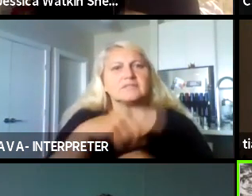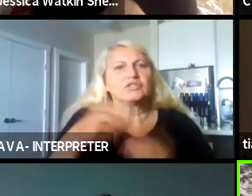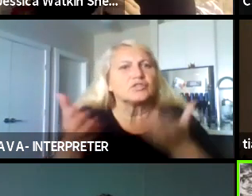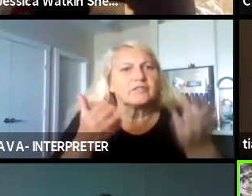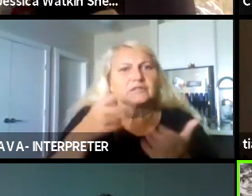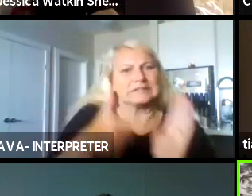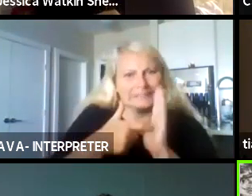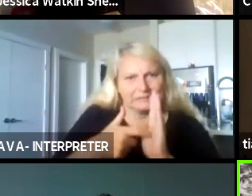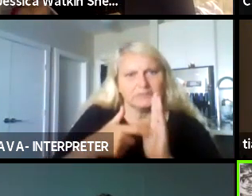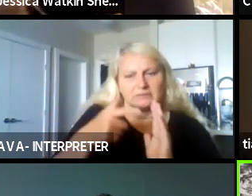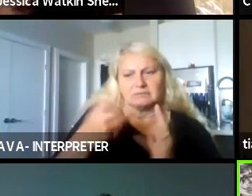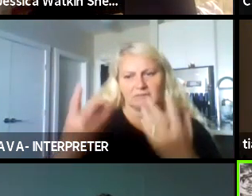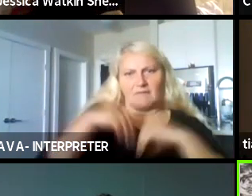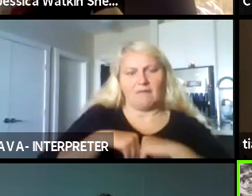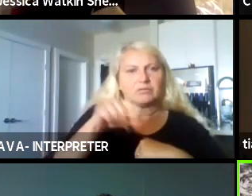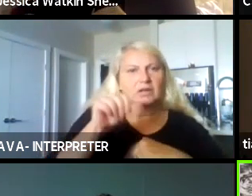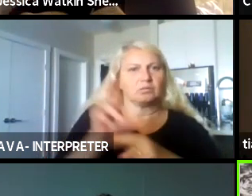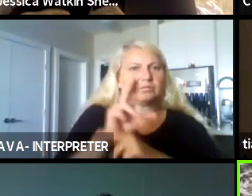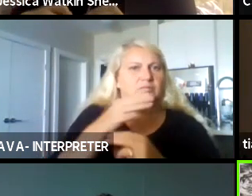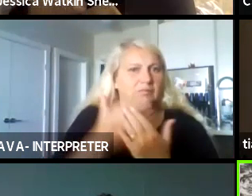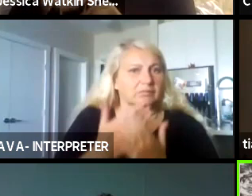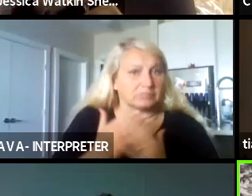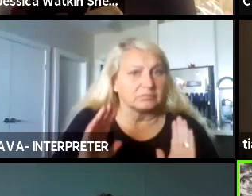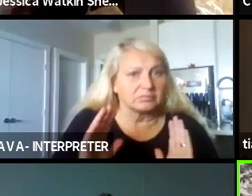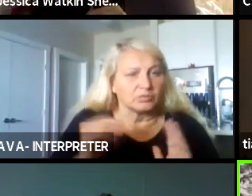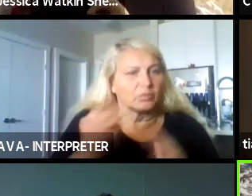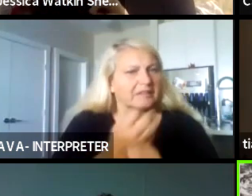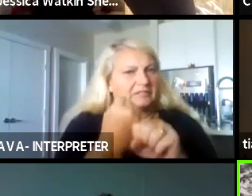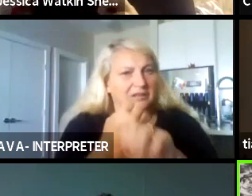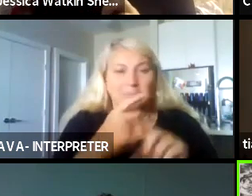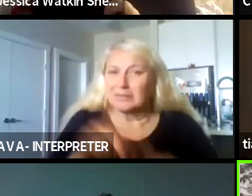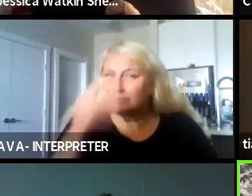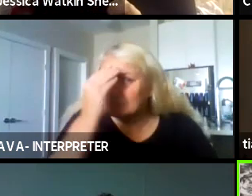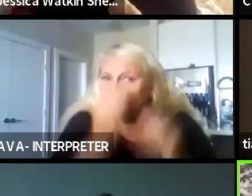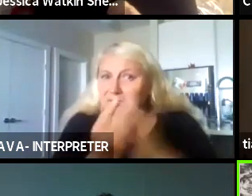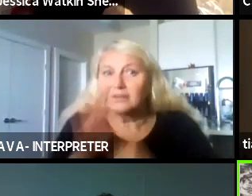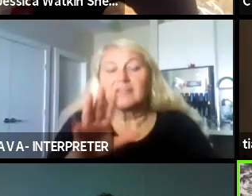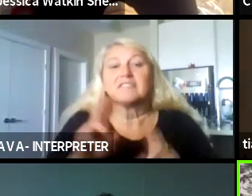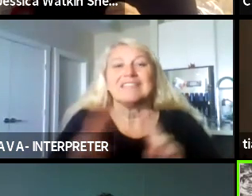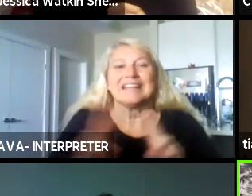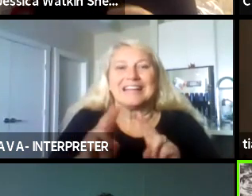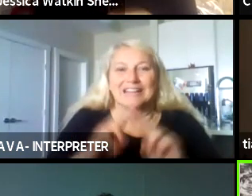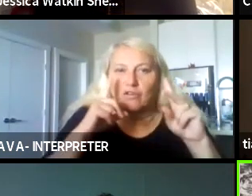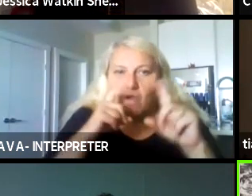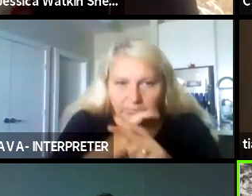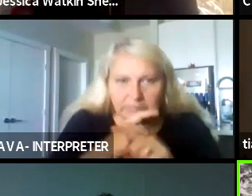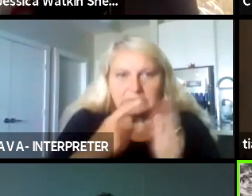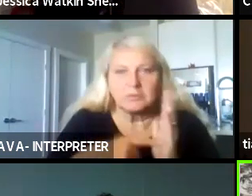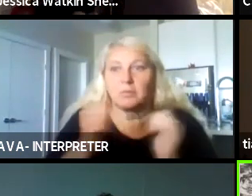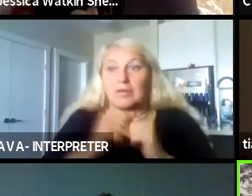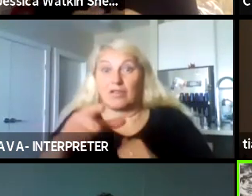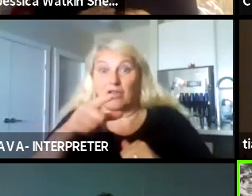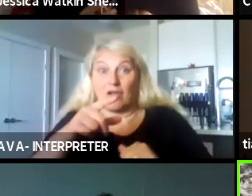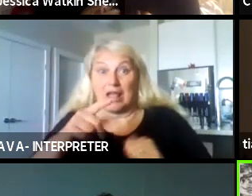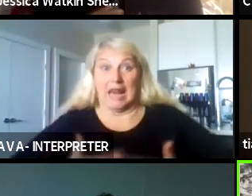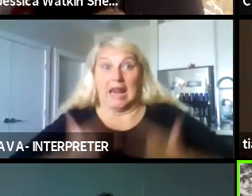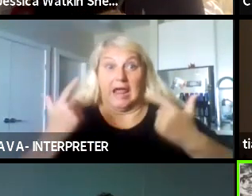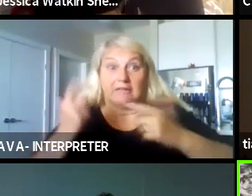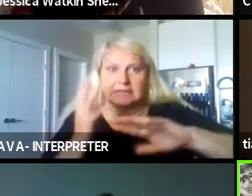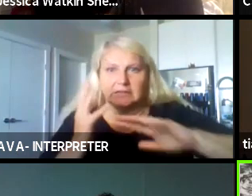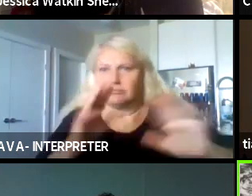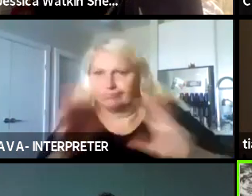them well. But they're also complex and complicated to navigate in online forums, which points to